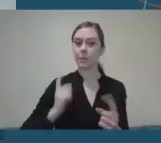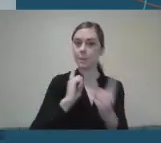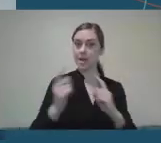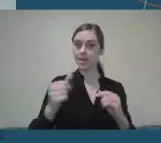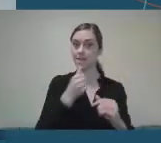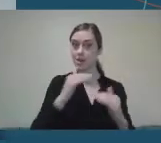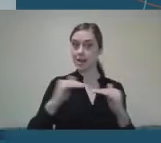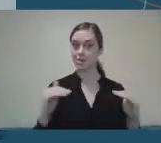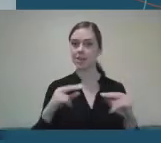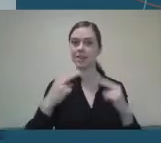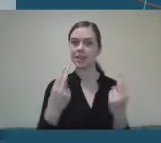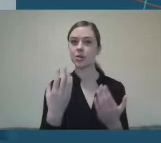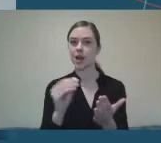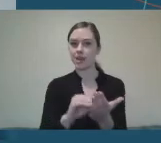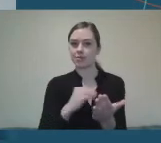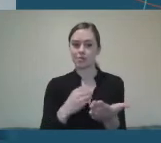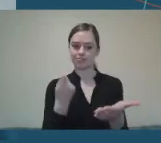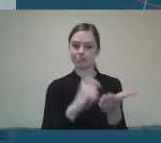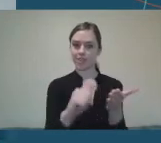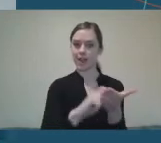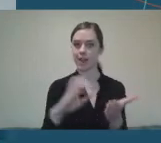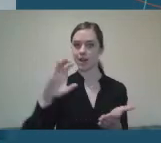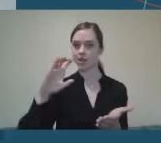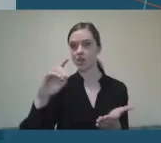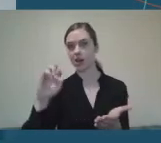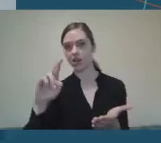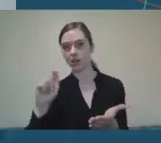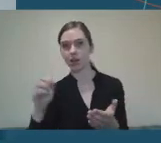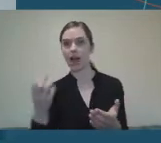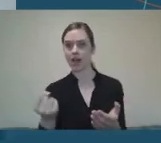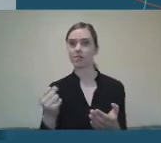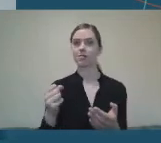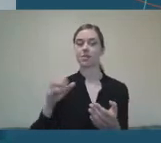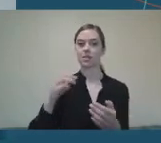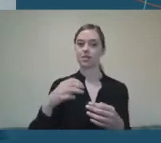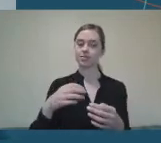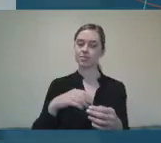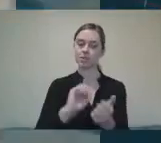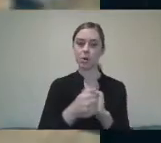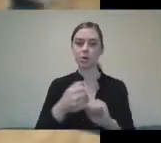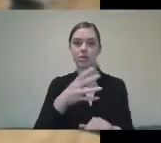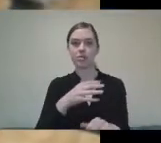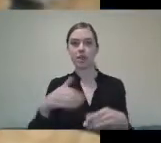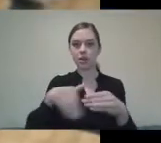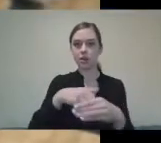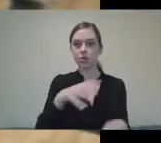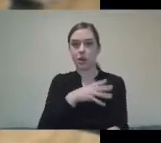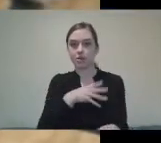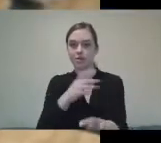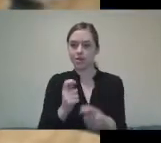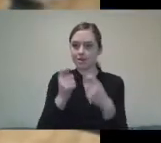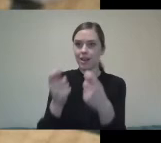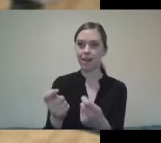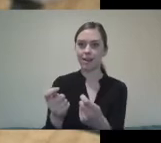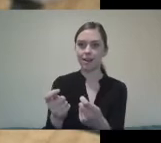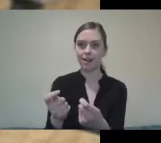have signed the charter, have a sport inclusion officer assigned, and have a sport inclusion policy within their